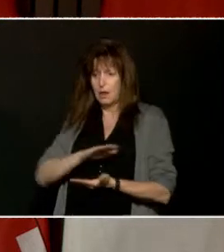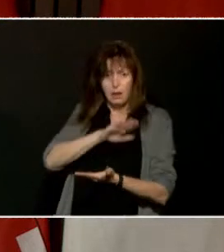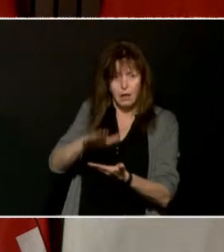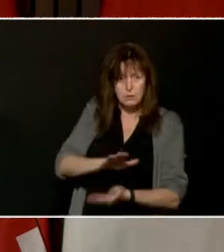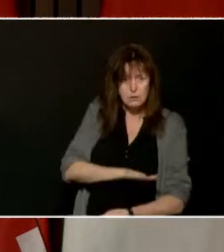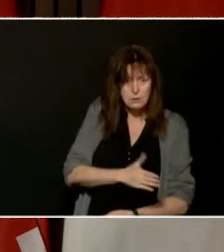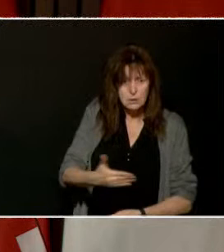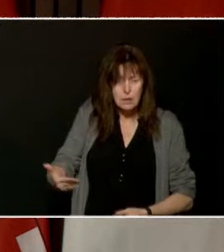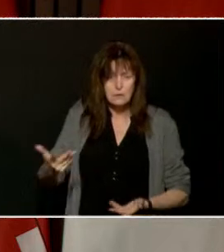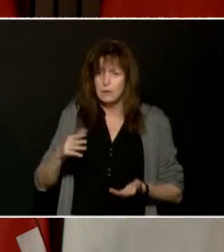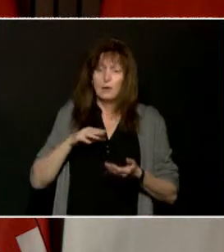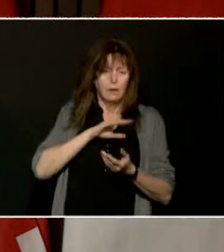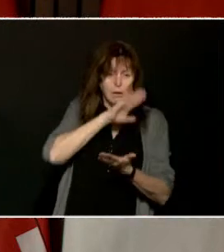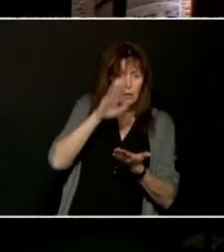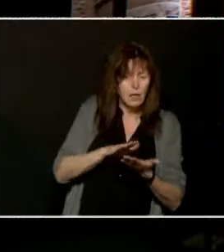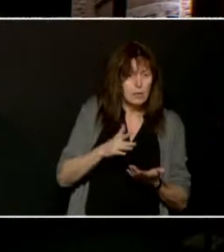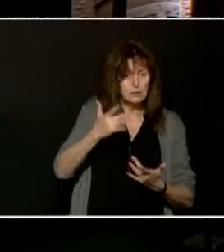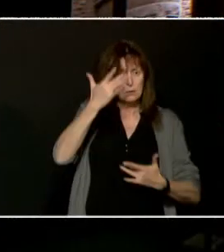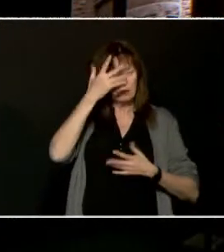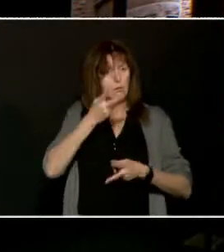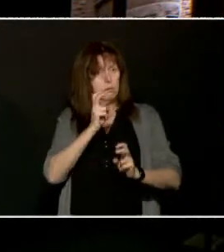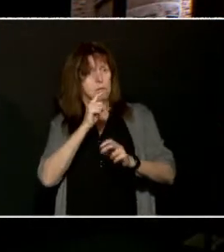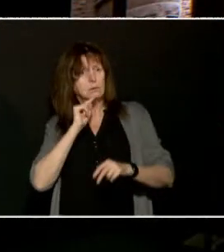yes. Follow-up?